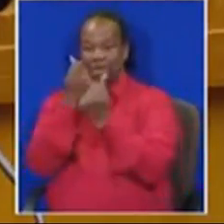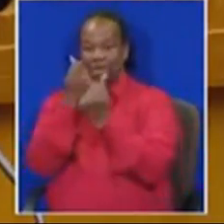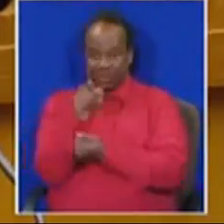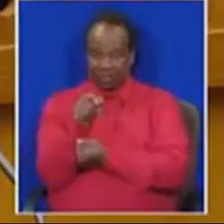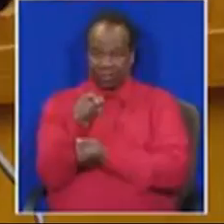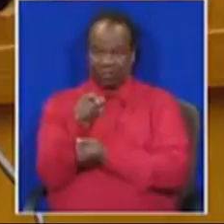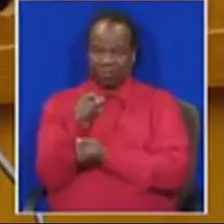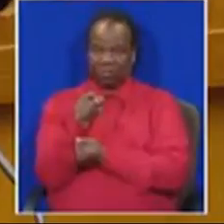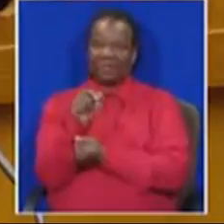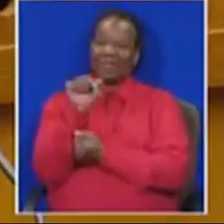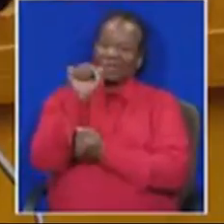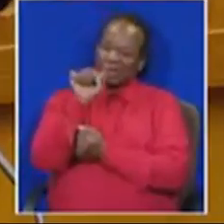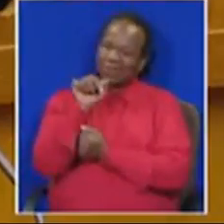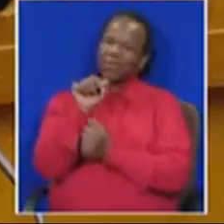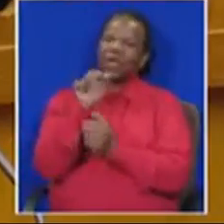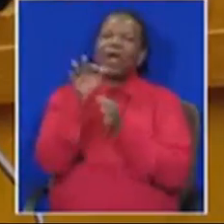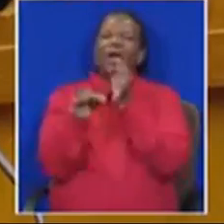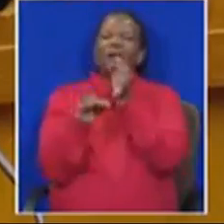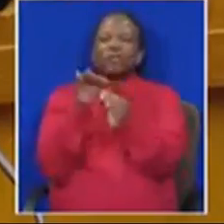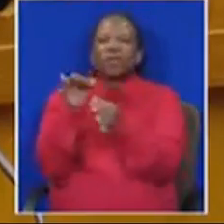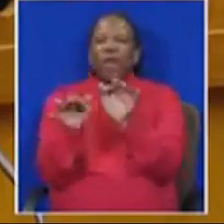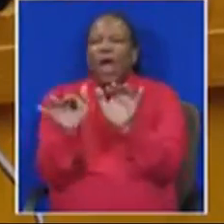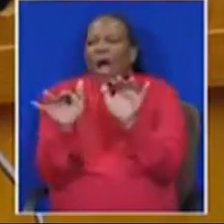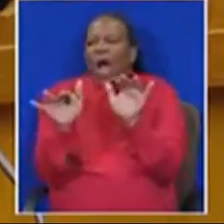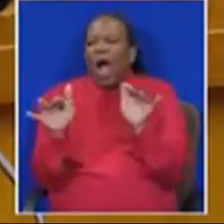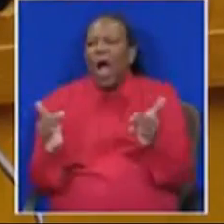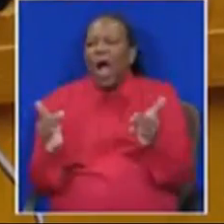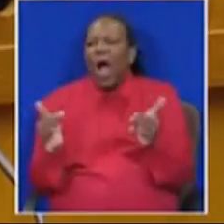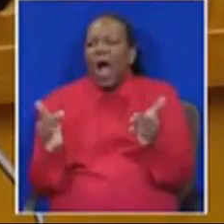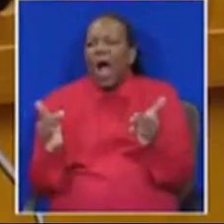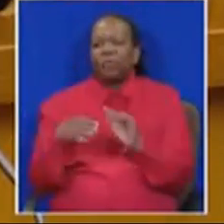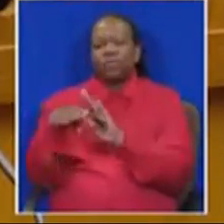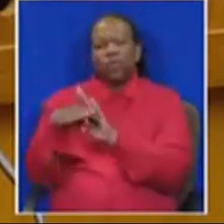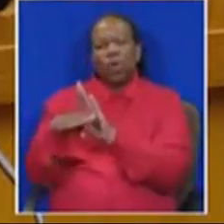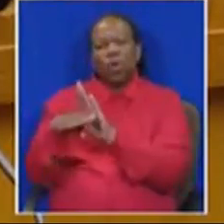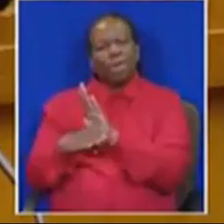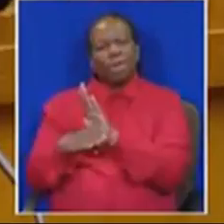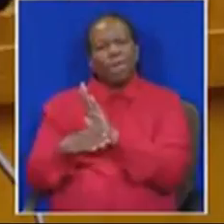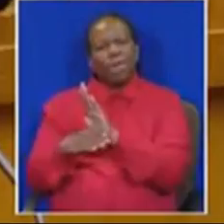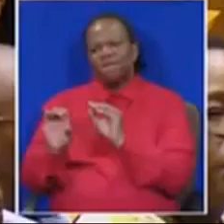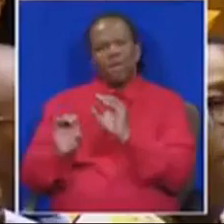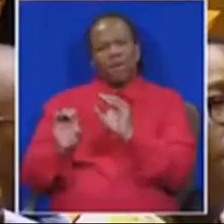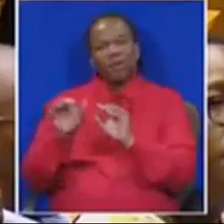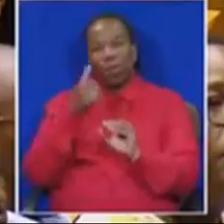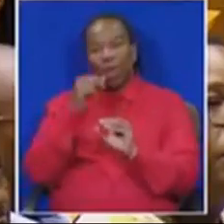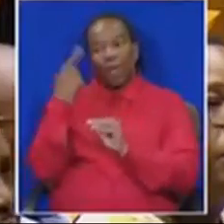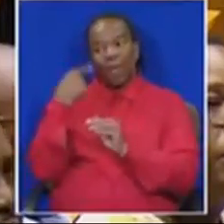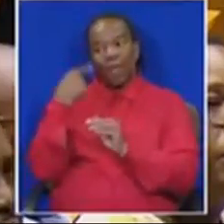will clarify all aspects of the financing of this scheme during the budget speech next